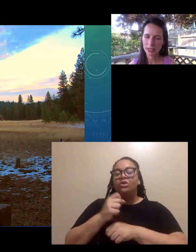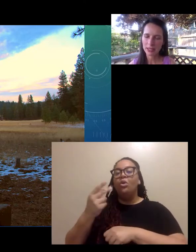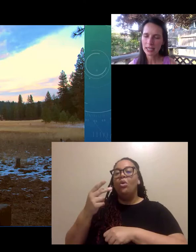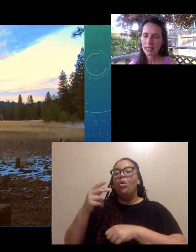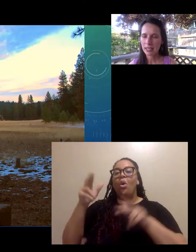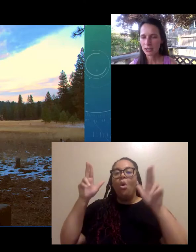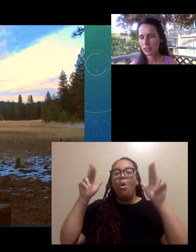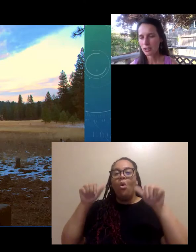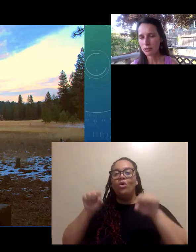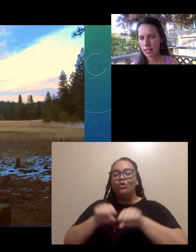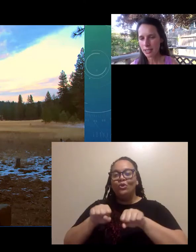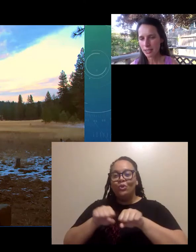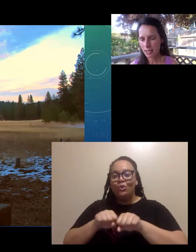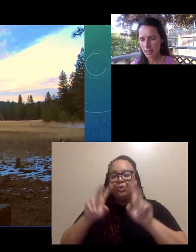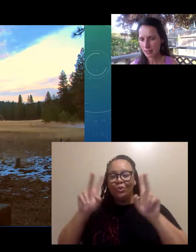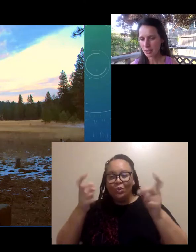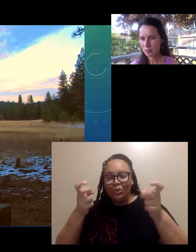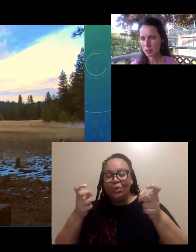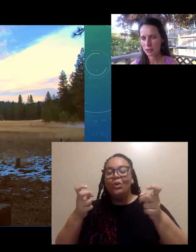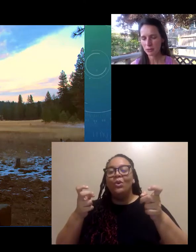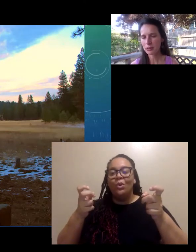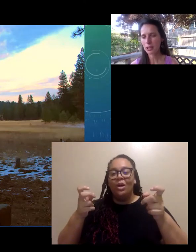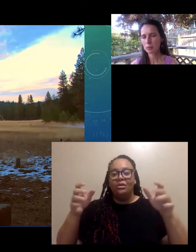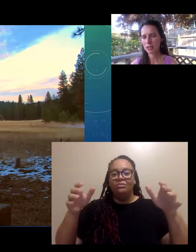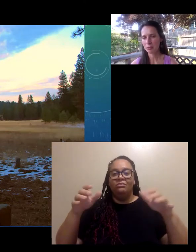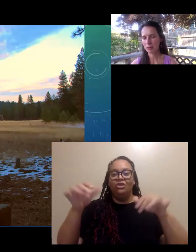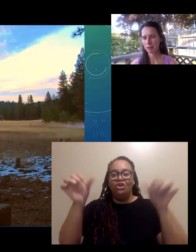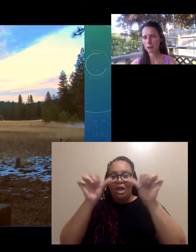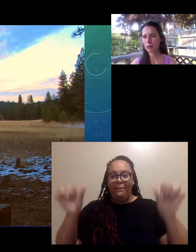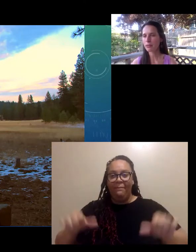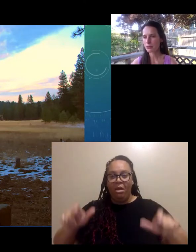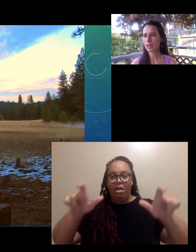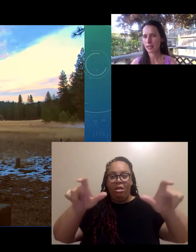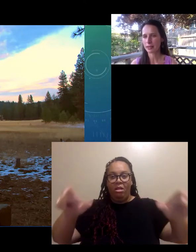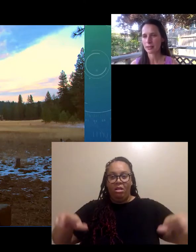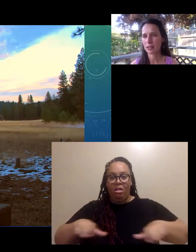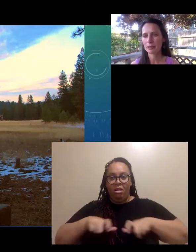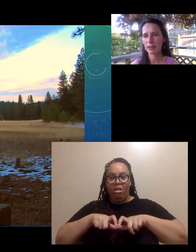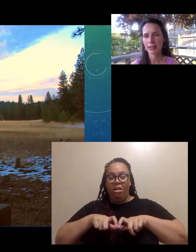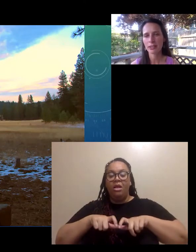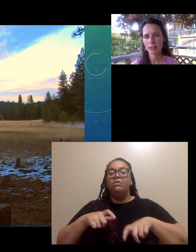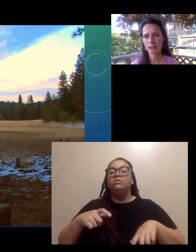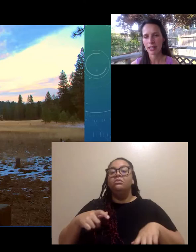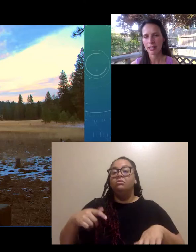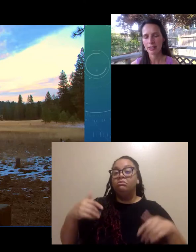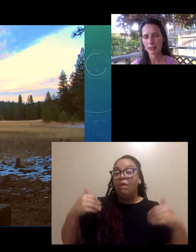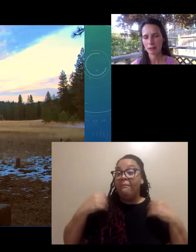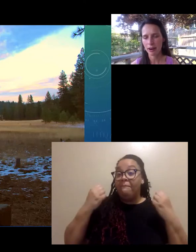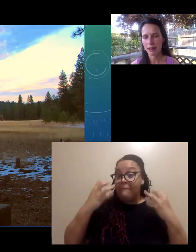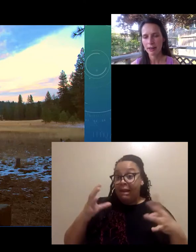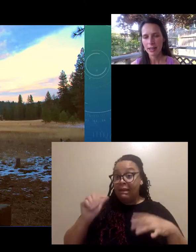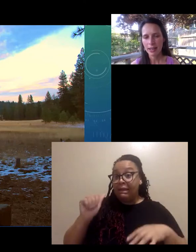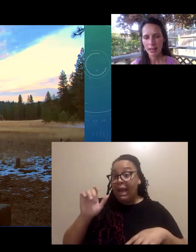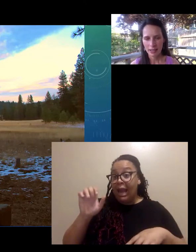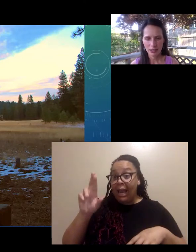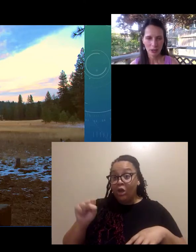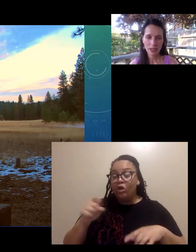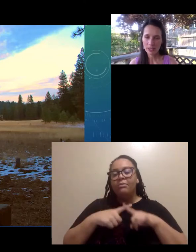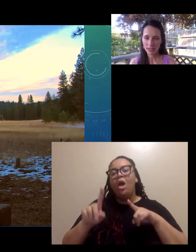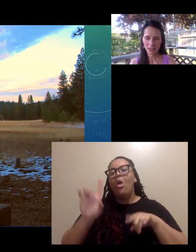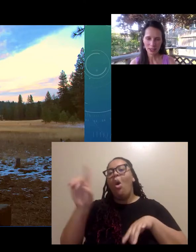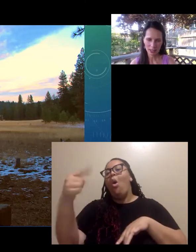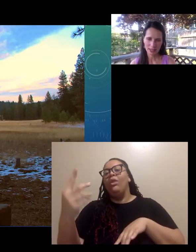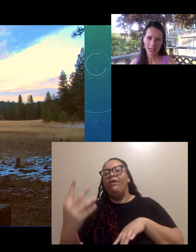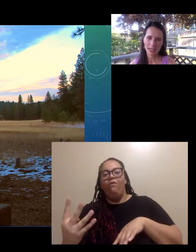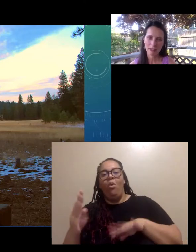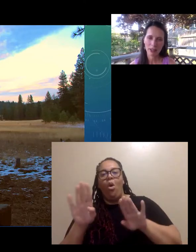property. And it's just over 18 acres, but we've only opened up about four of those acres that we've had surveyed so far. And so